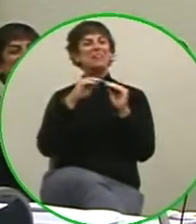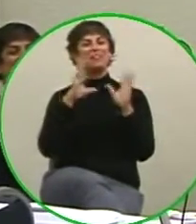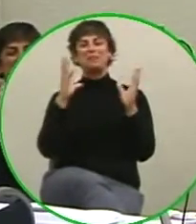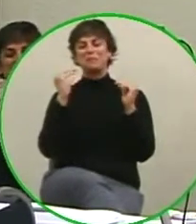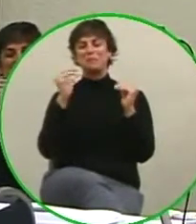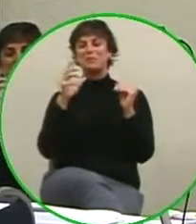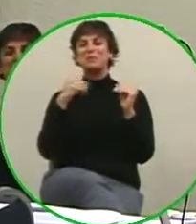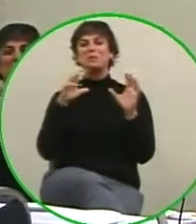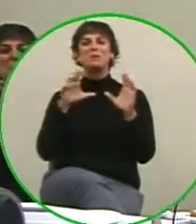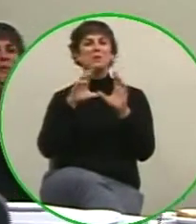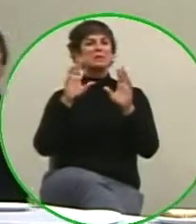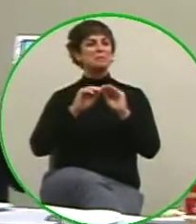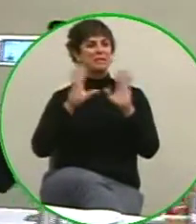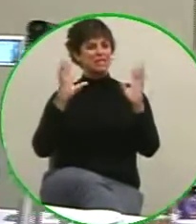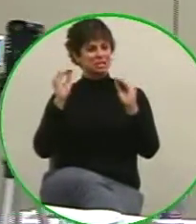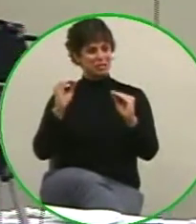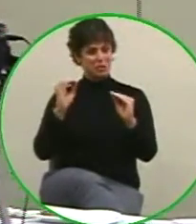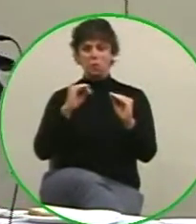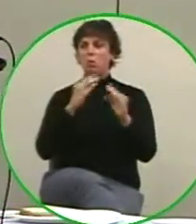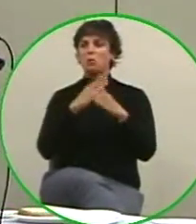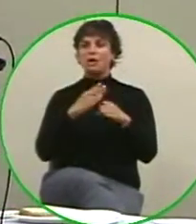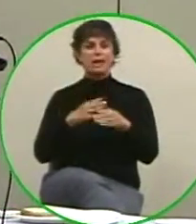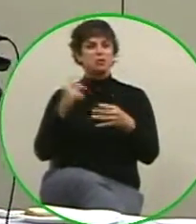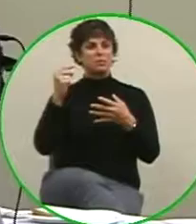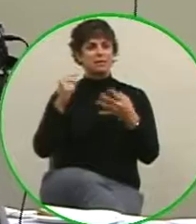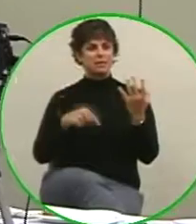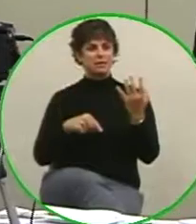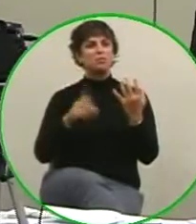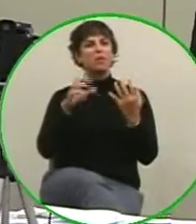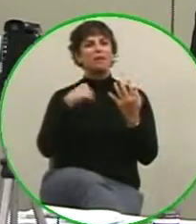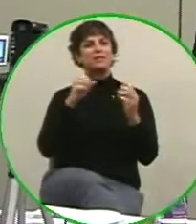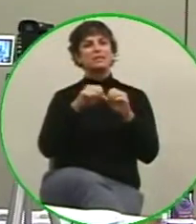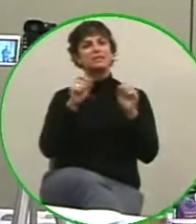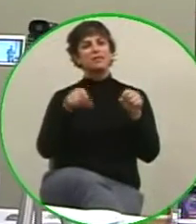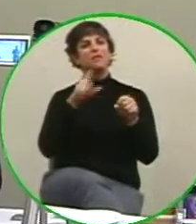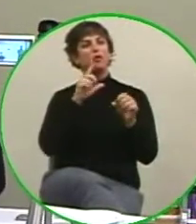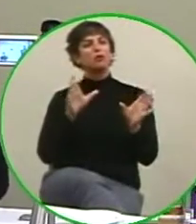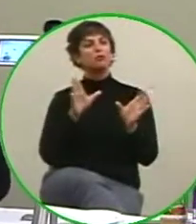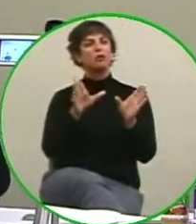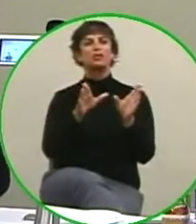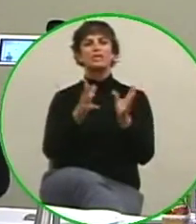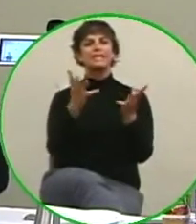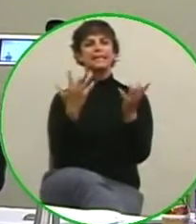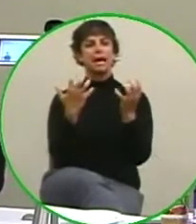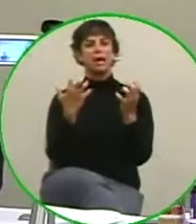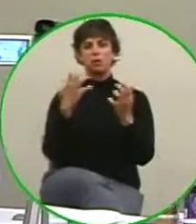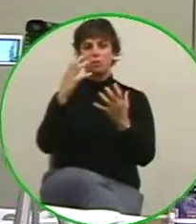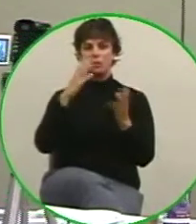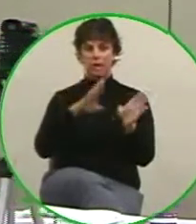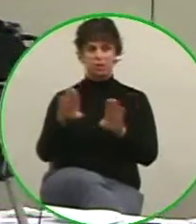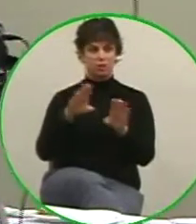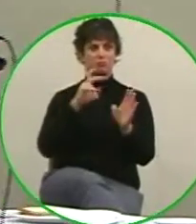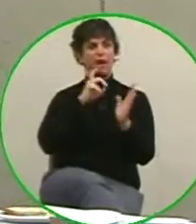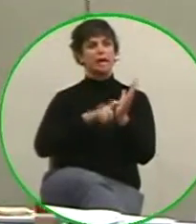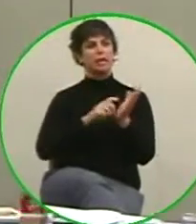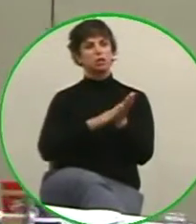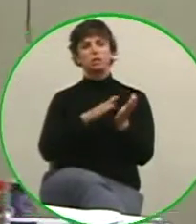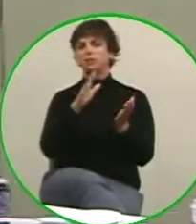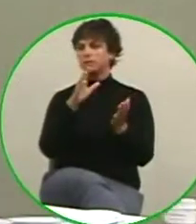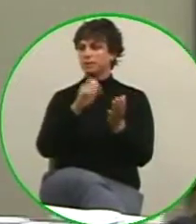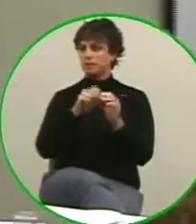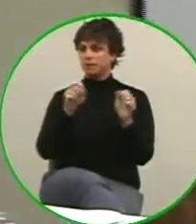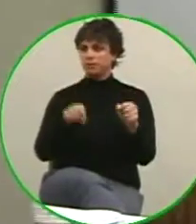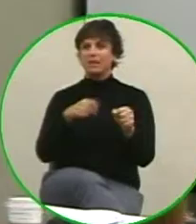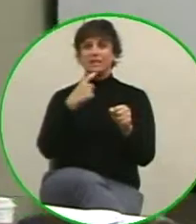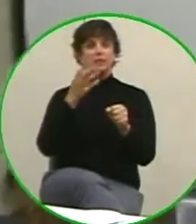explicit teaching. We're going to break it down into pieces. We're going to have a system for encouraging desired behavior, a recognition system. I said this earlier. I